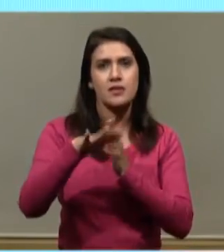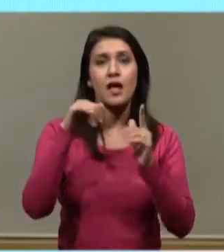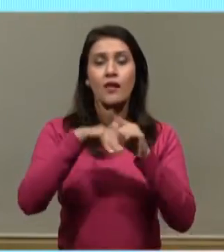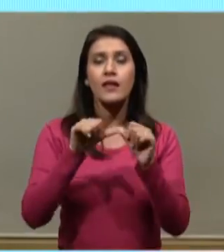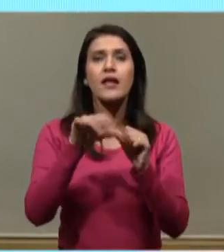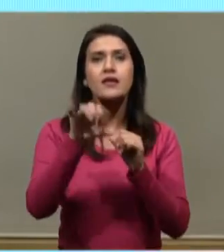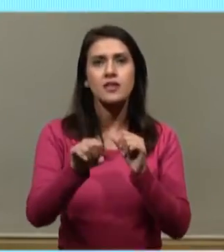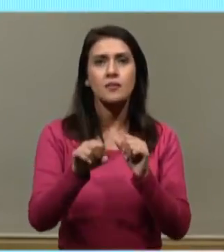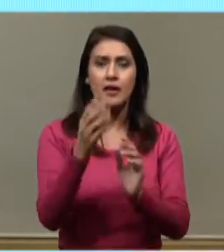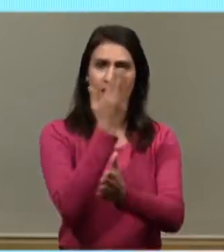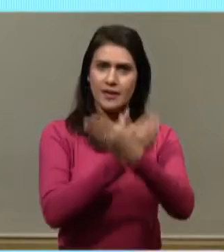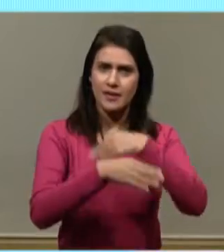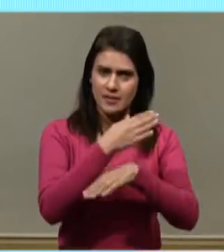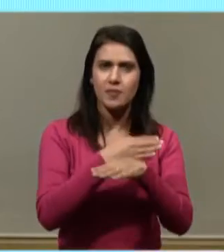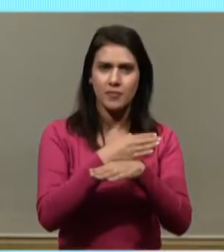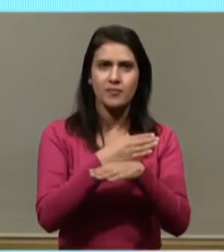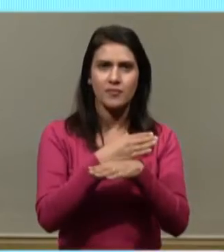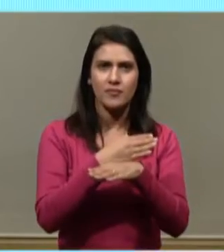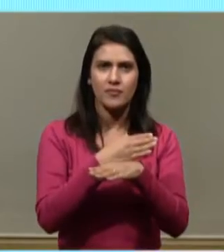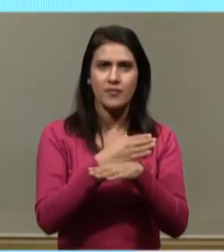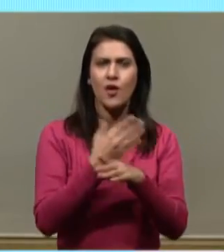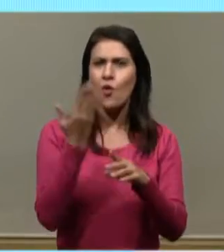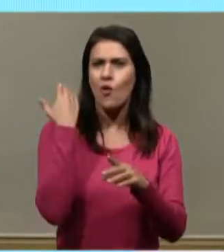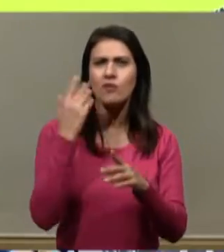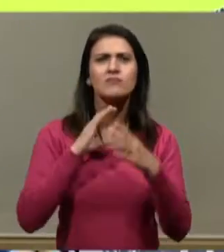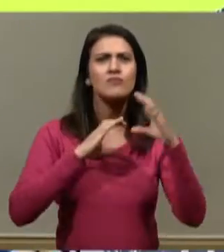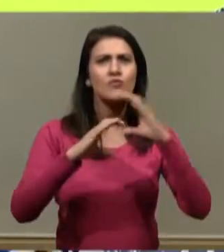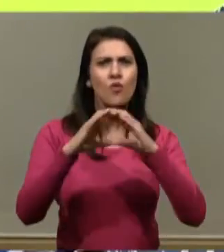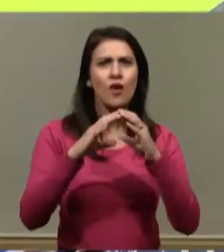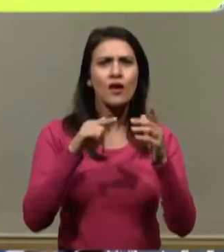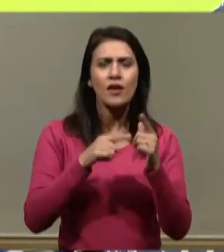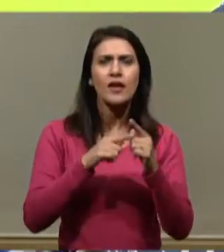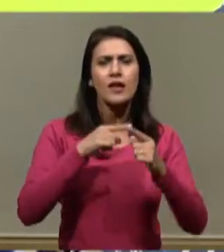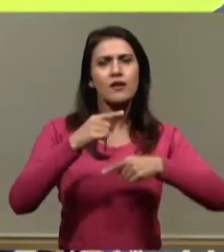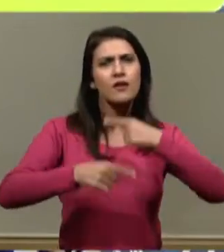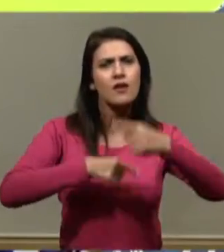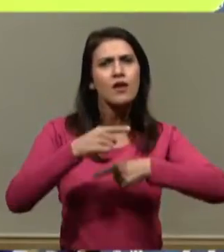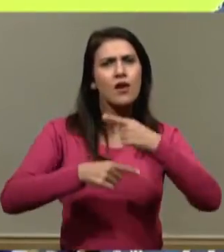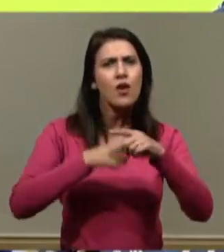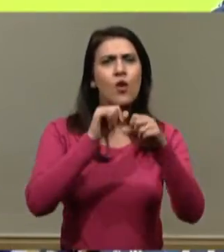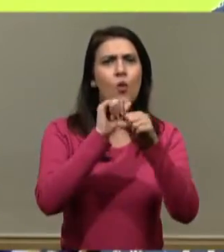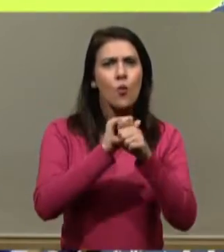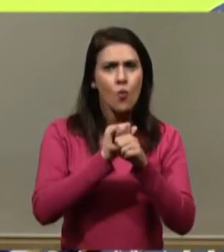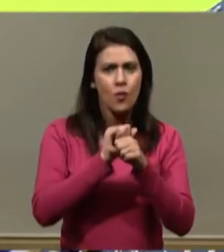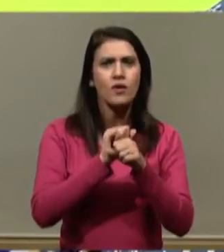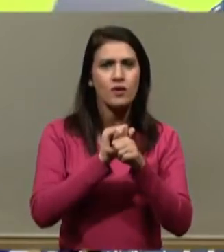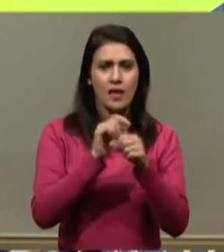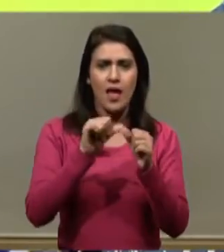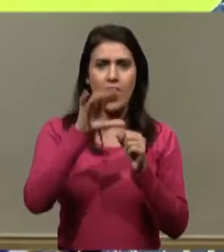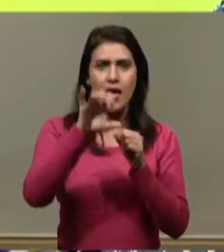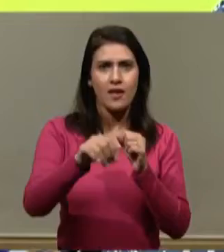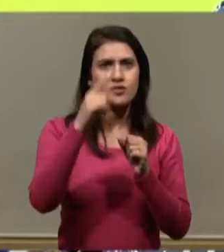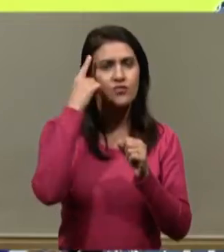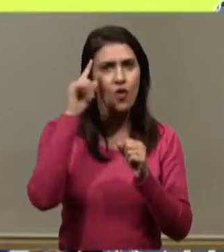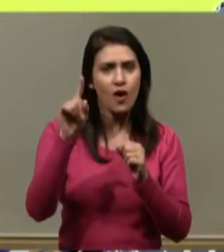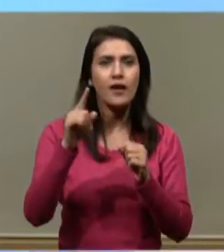with disability is, when I talk as a lawyer, is that it cuts across practice areas. You know, there is a whole component of access to urban spaces,